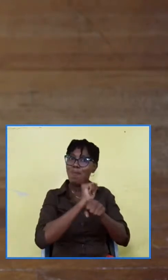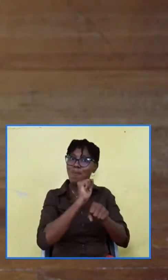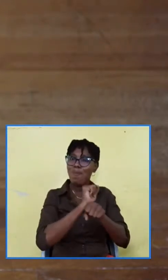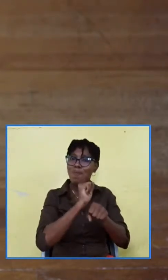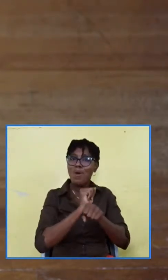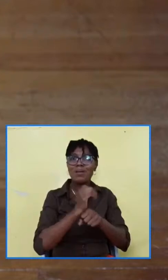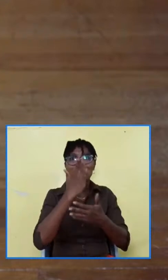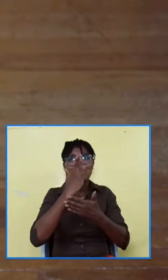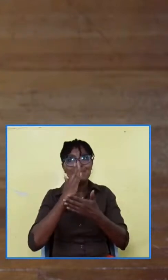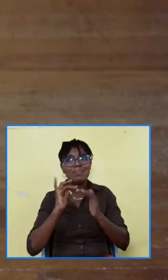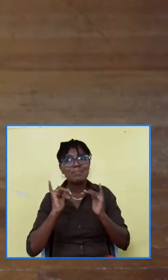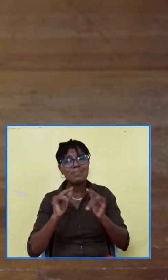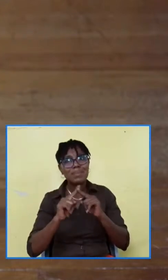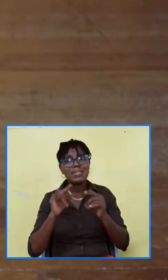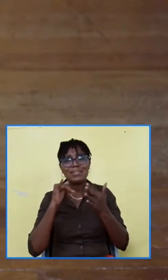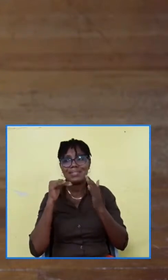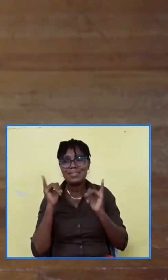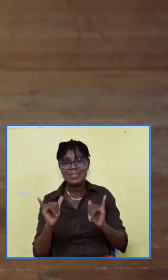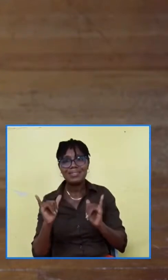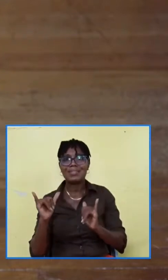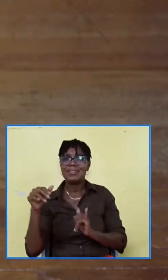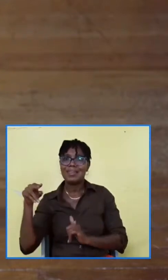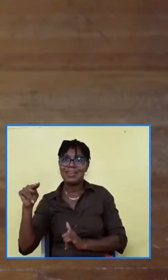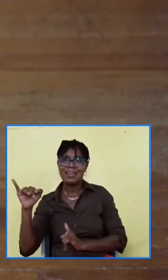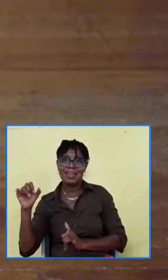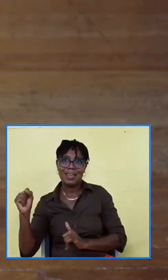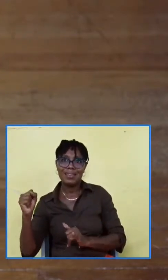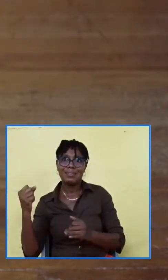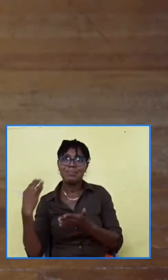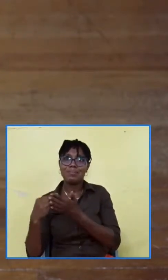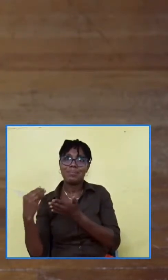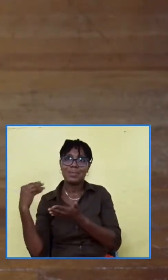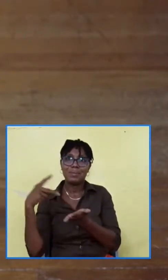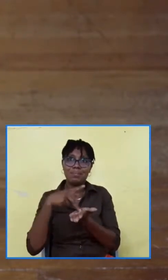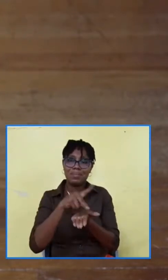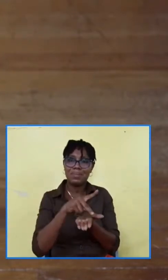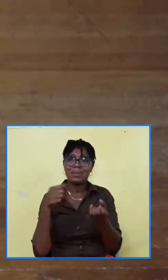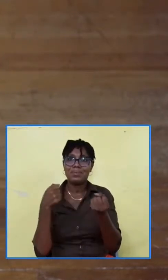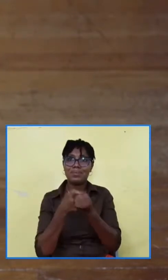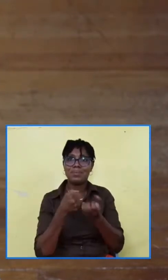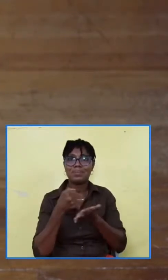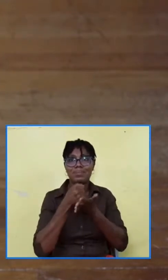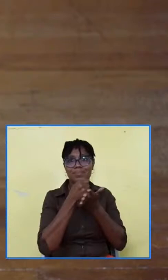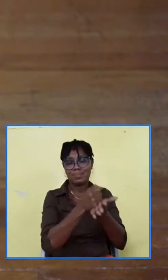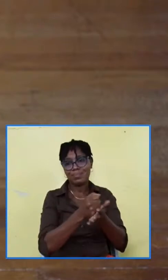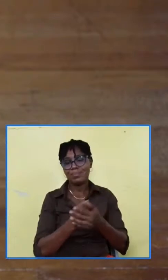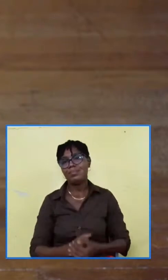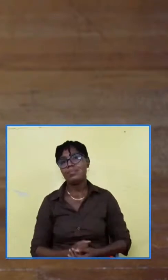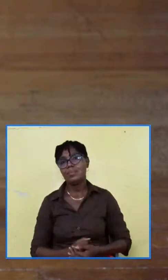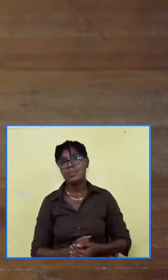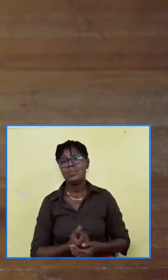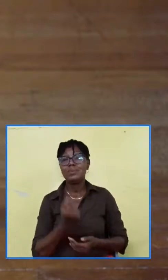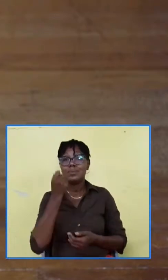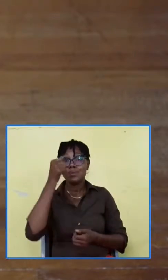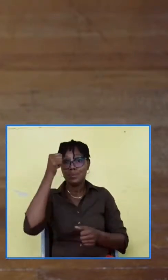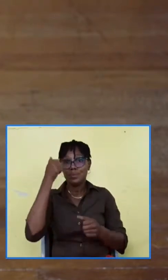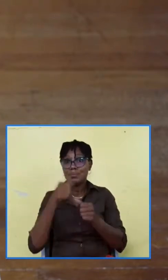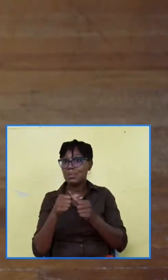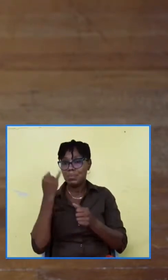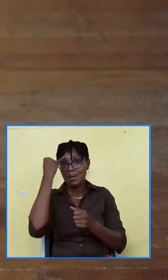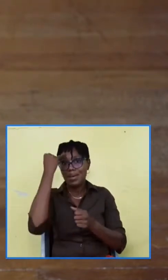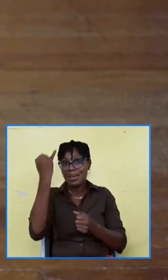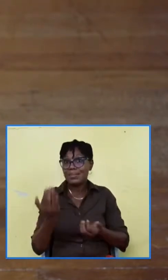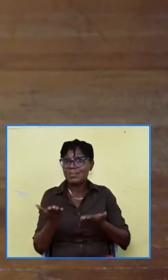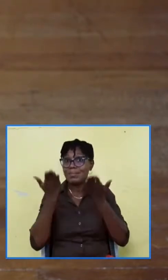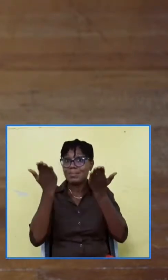everything, right? Not everything means cutting. We want to make everything better and comprehensive. And again, consistent for